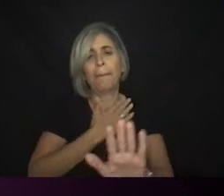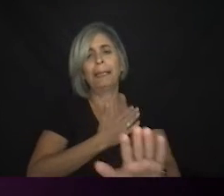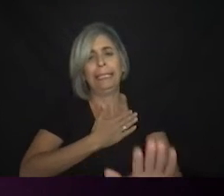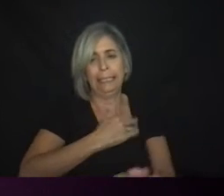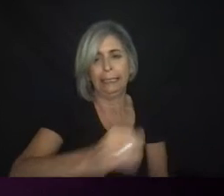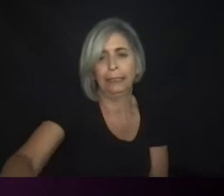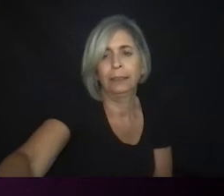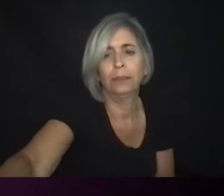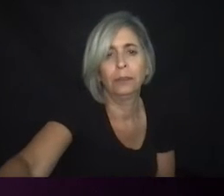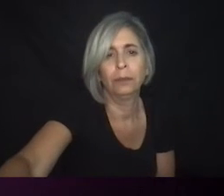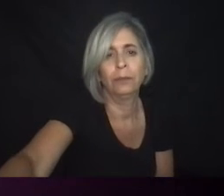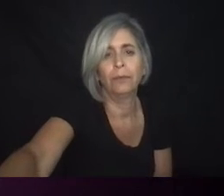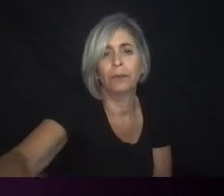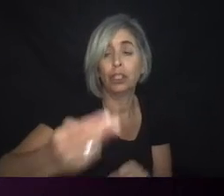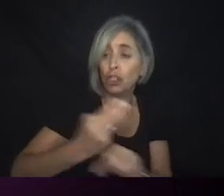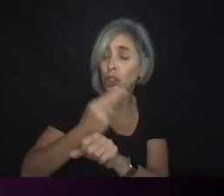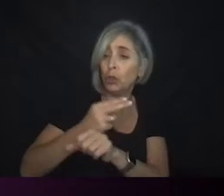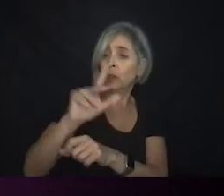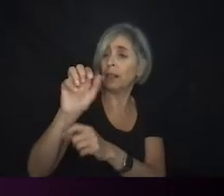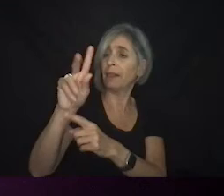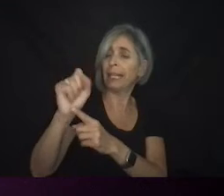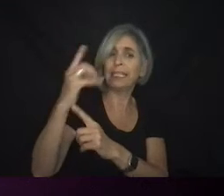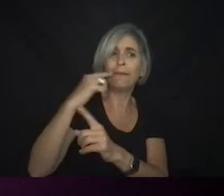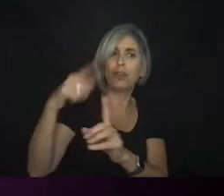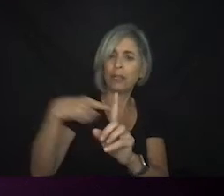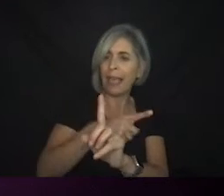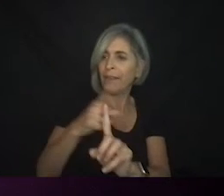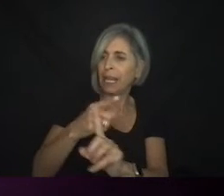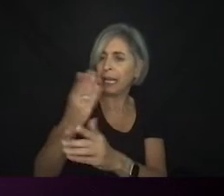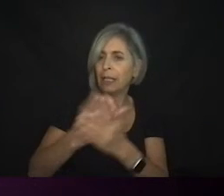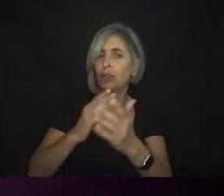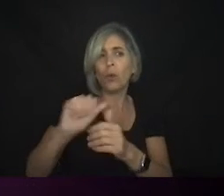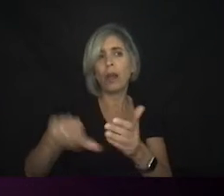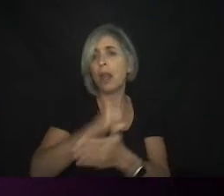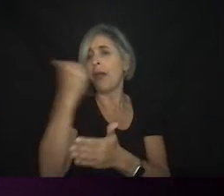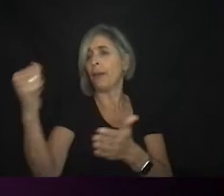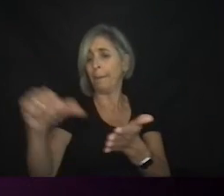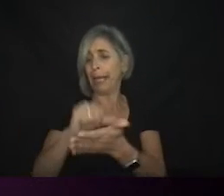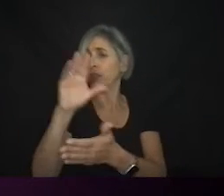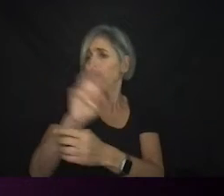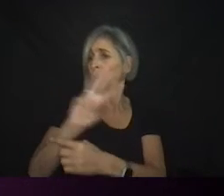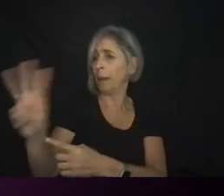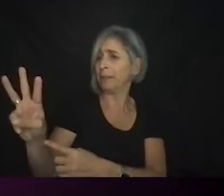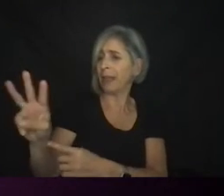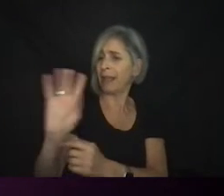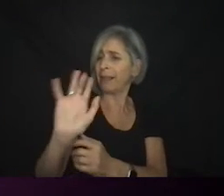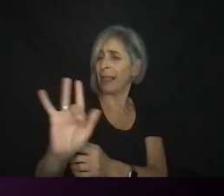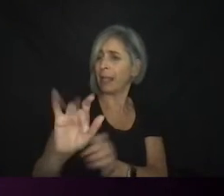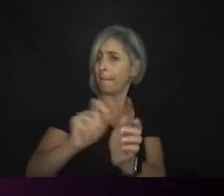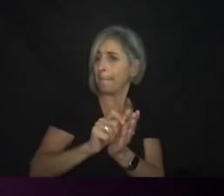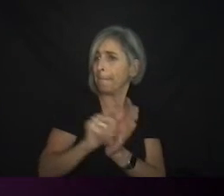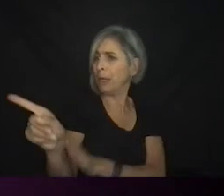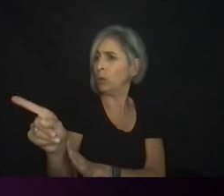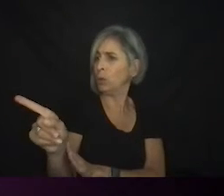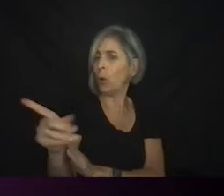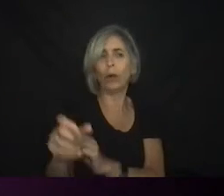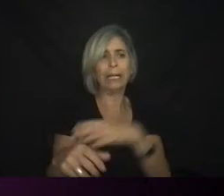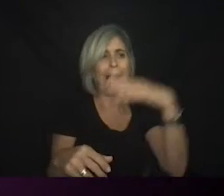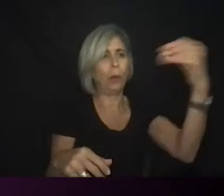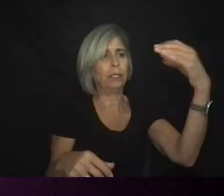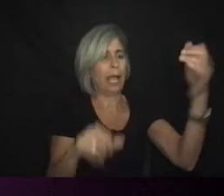please use links when you're navigating somewhere. This might be to another page on your website. It might be to an external